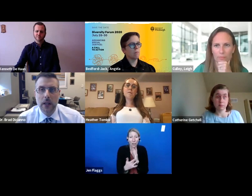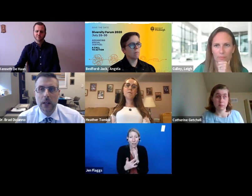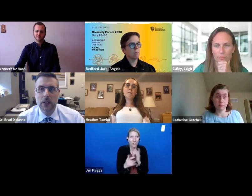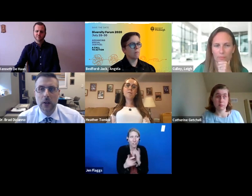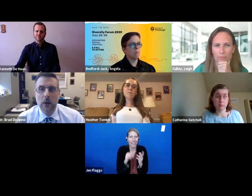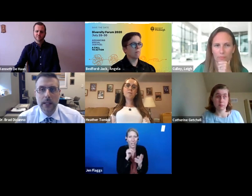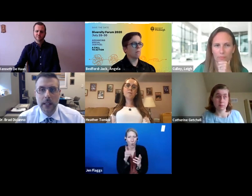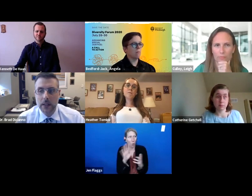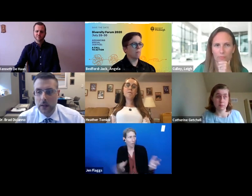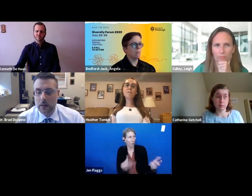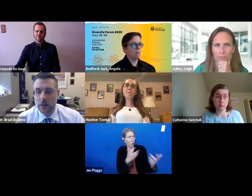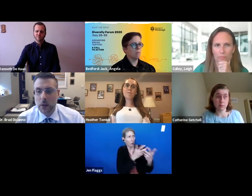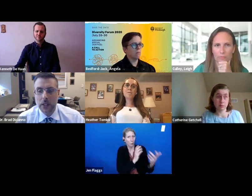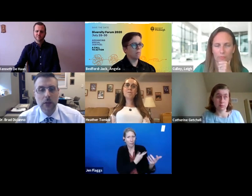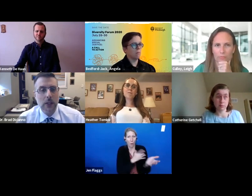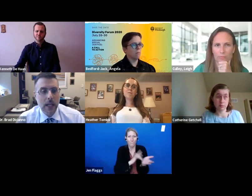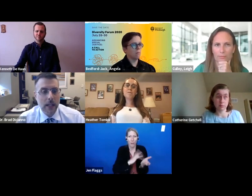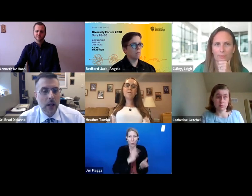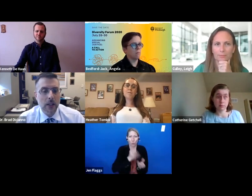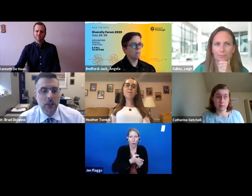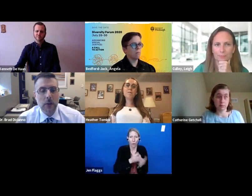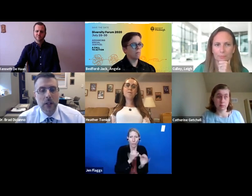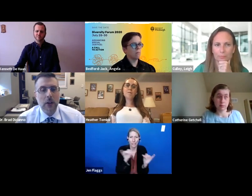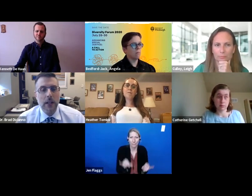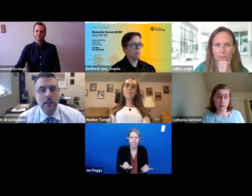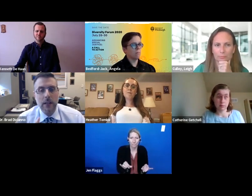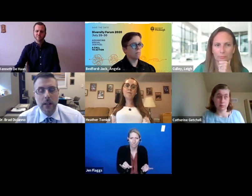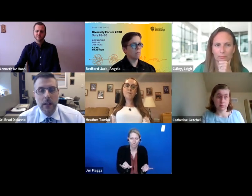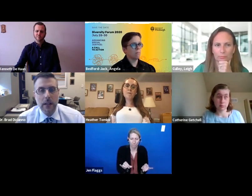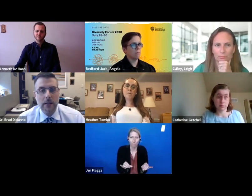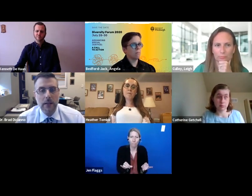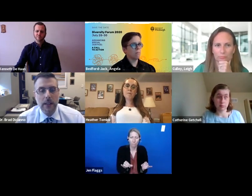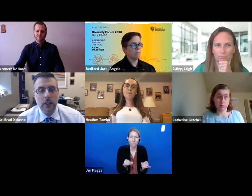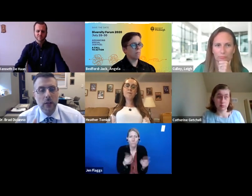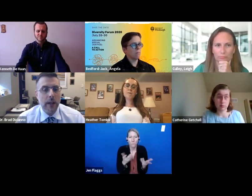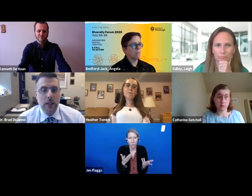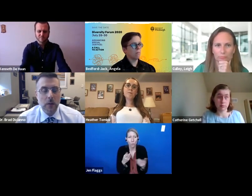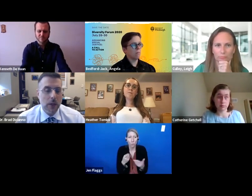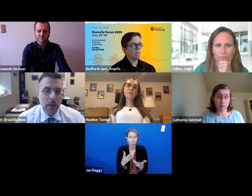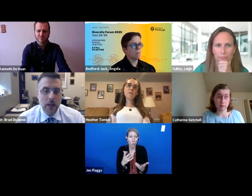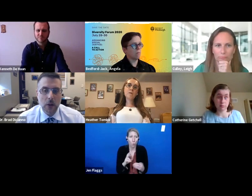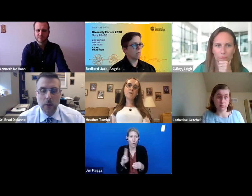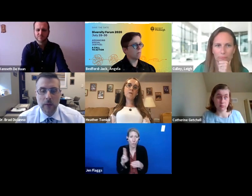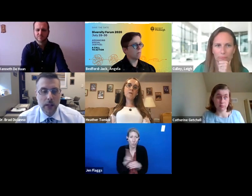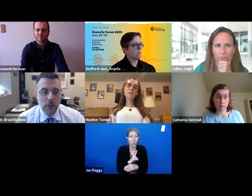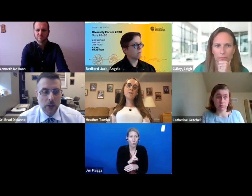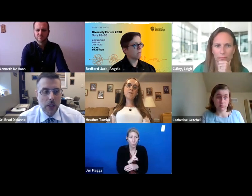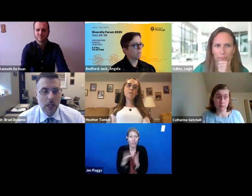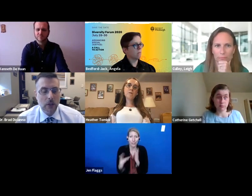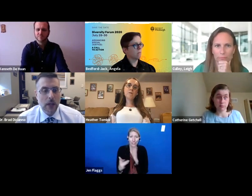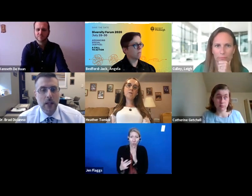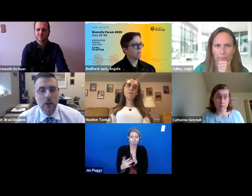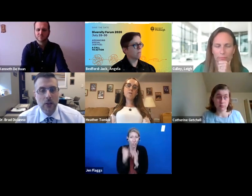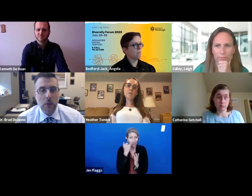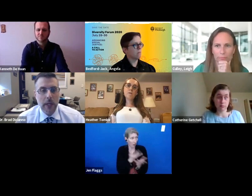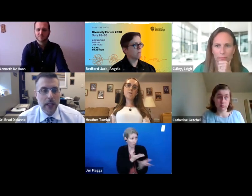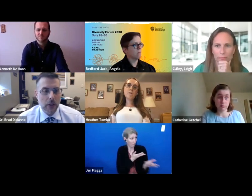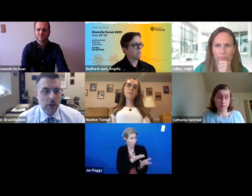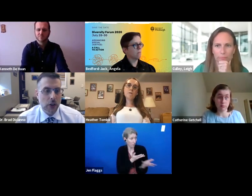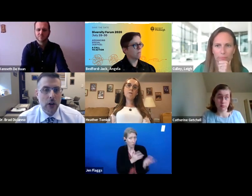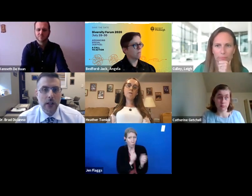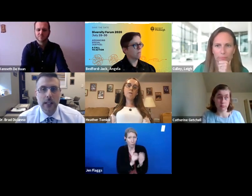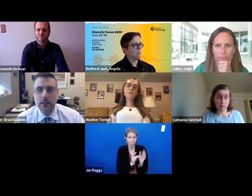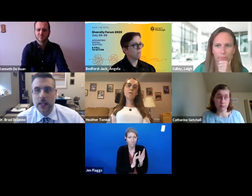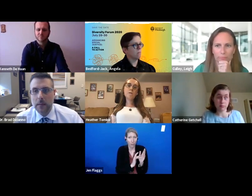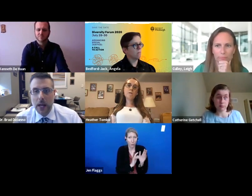record. So ideally, you want to use a technology when you're interfacing with a medical professional, so they can also be in